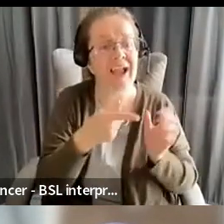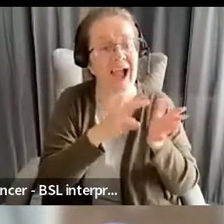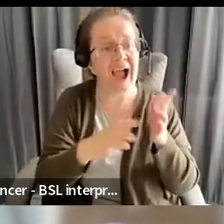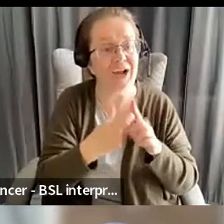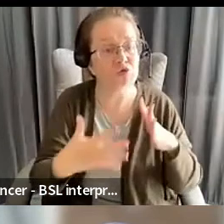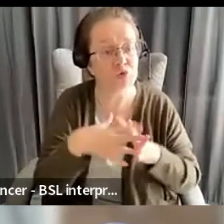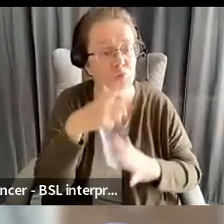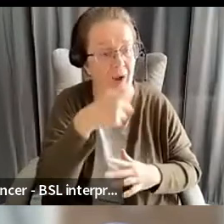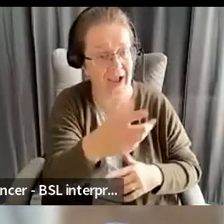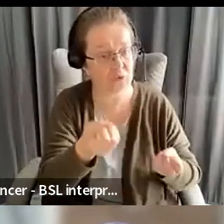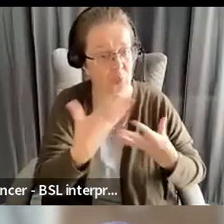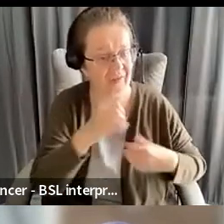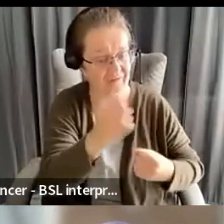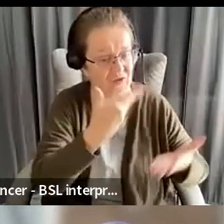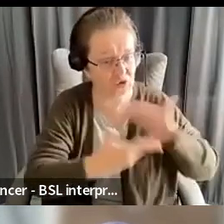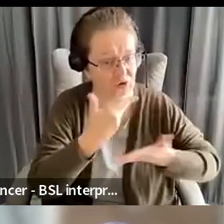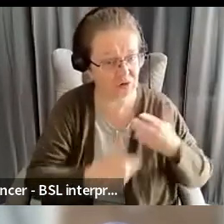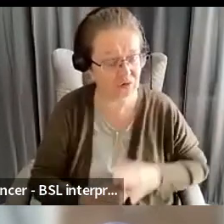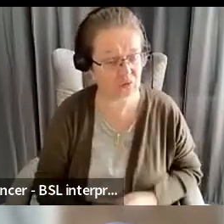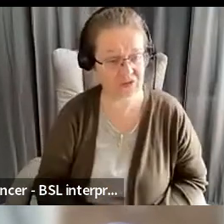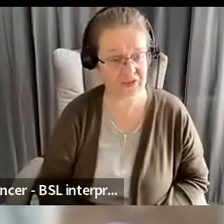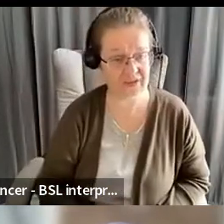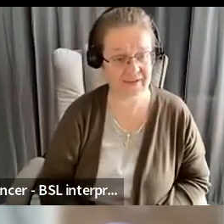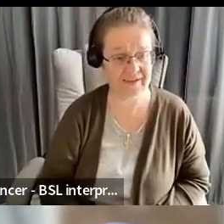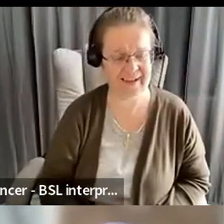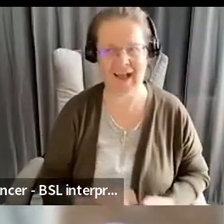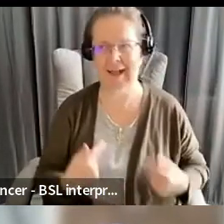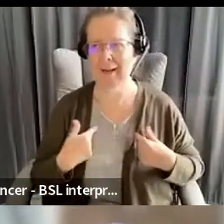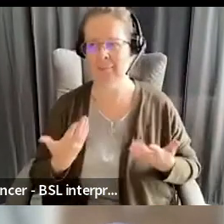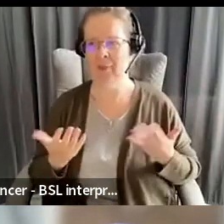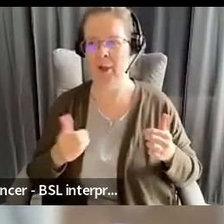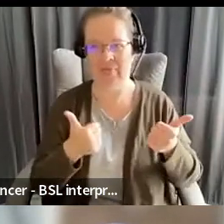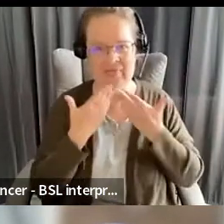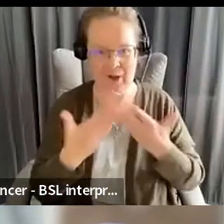well. Thanks. Yeah, I'm not sure where to start, but